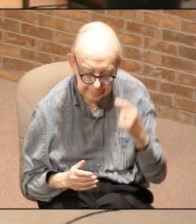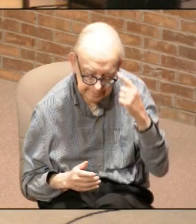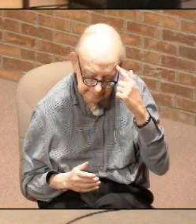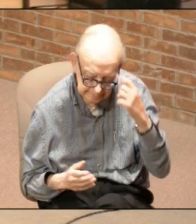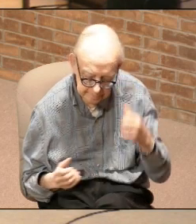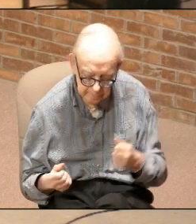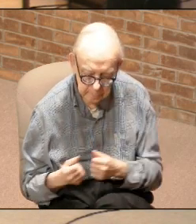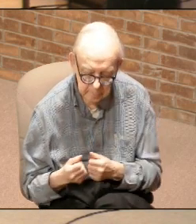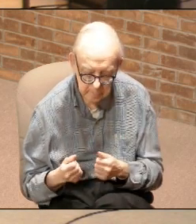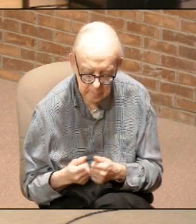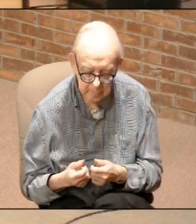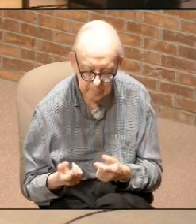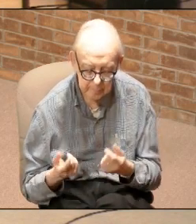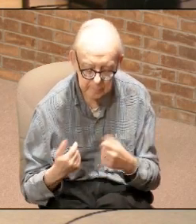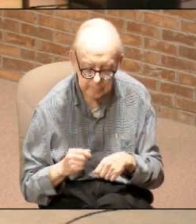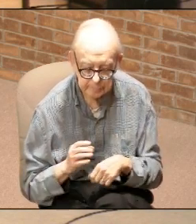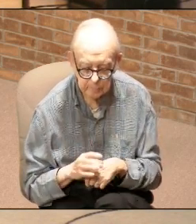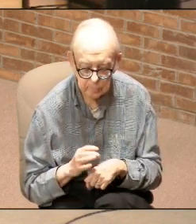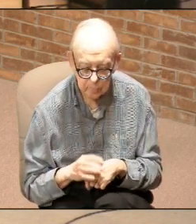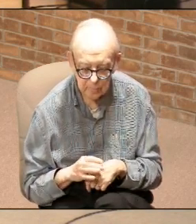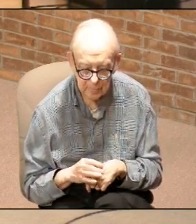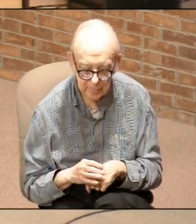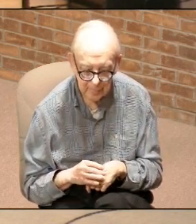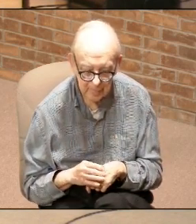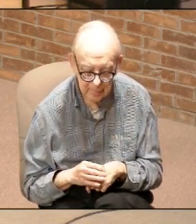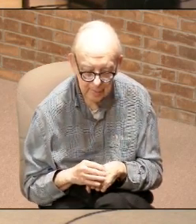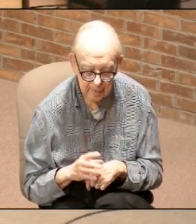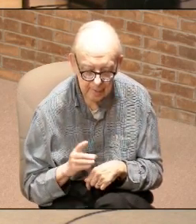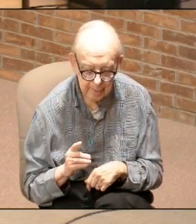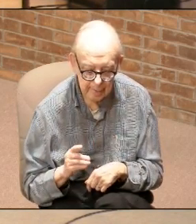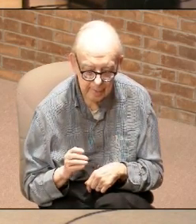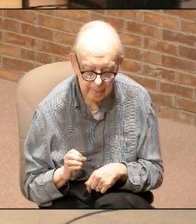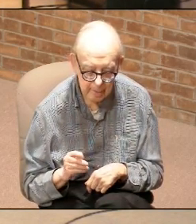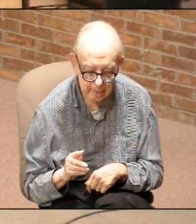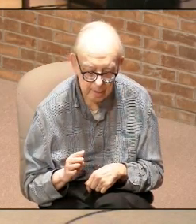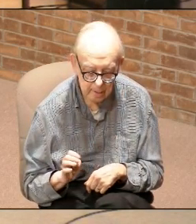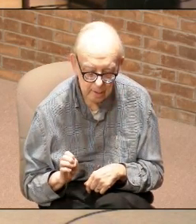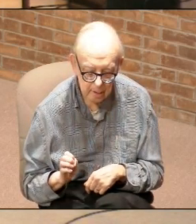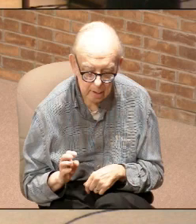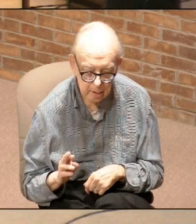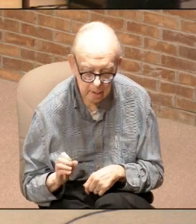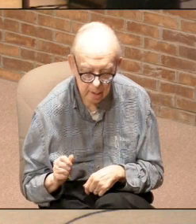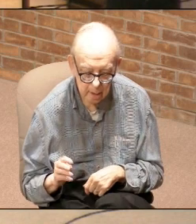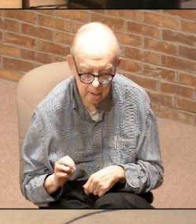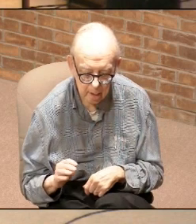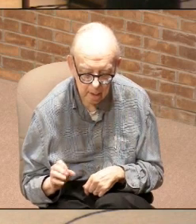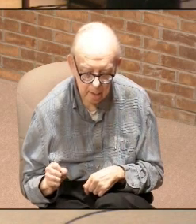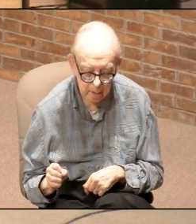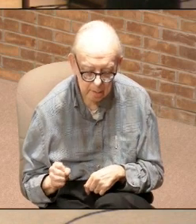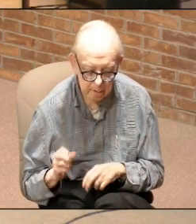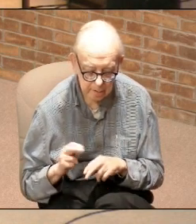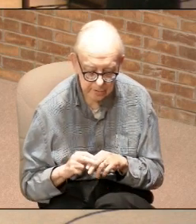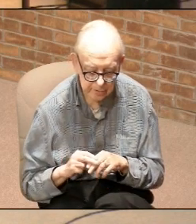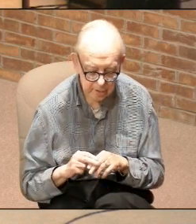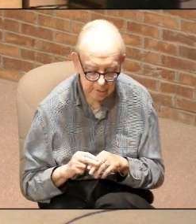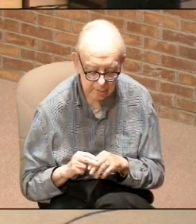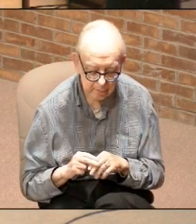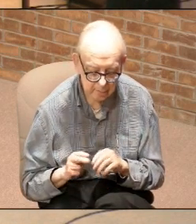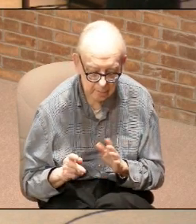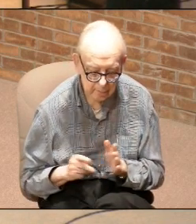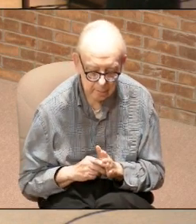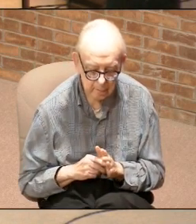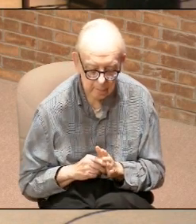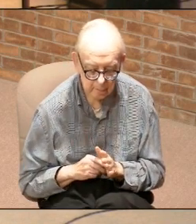and she would come in here her name was debbie roberts and she would sit in the back and and so she was sitting there one day